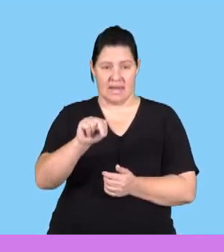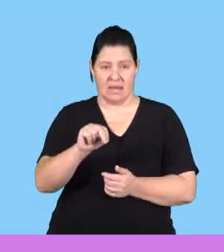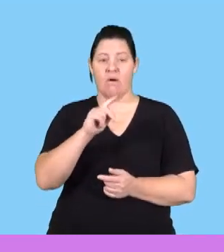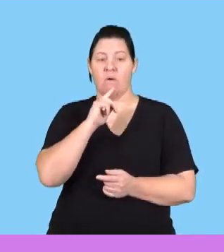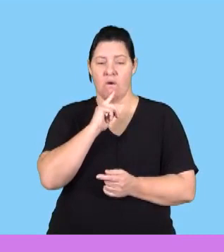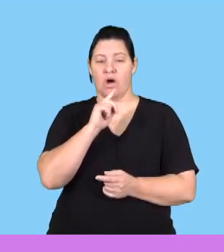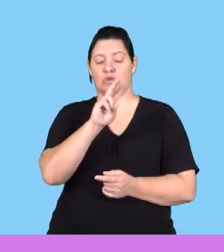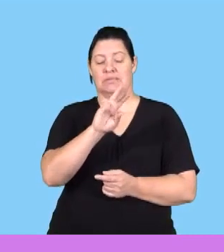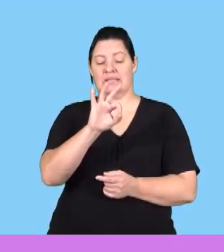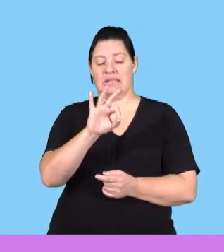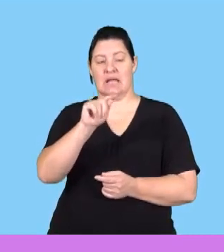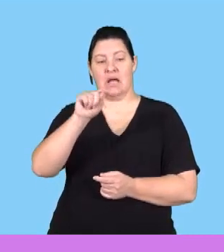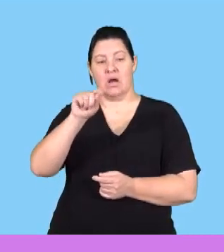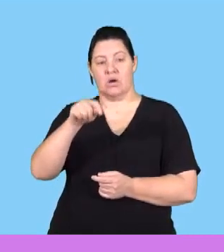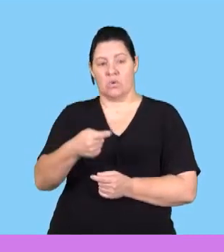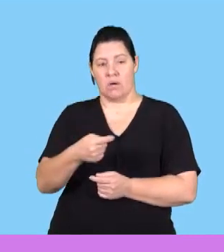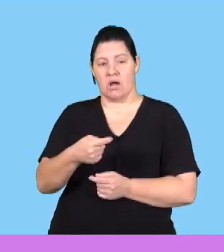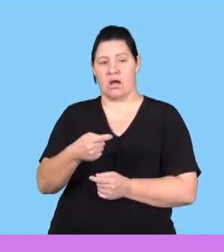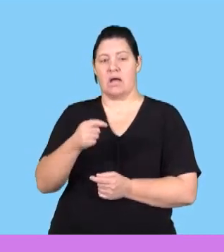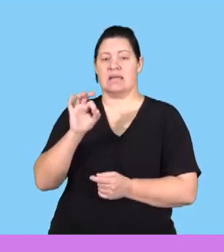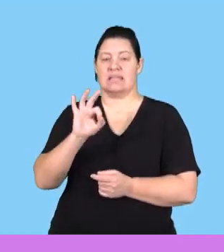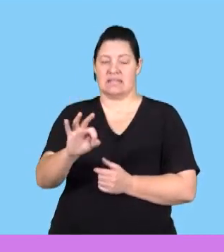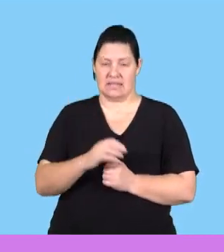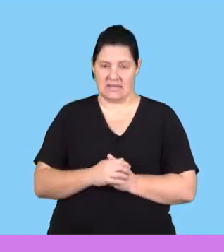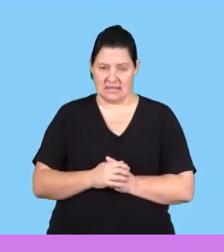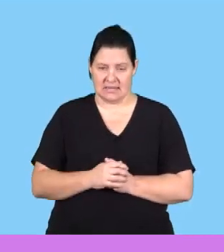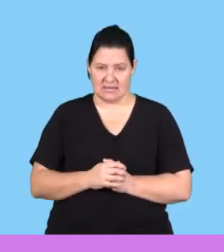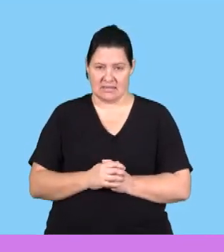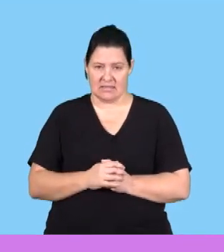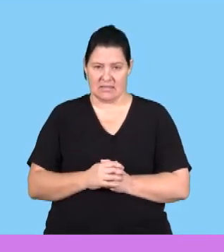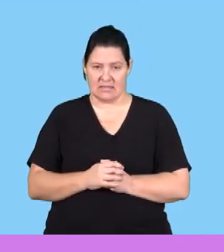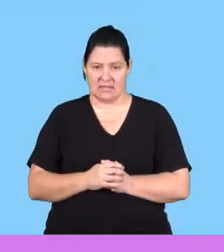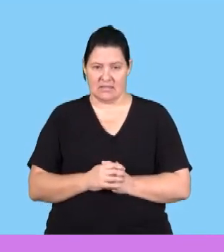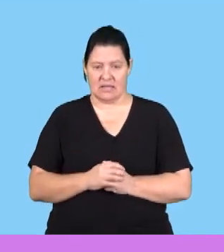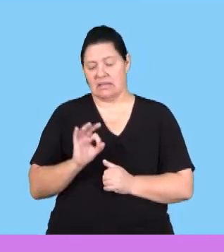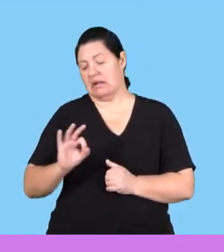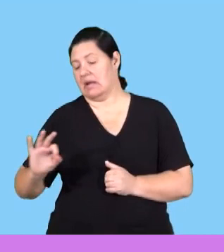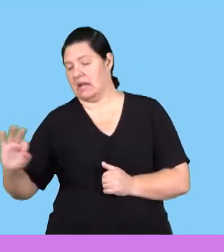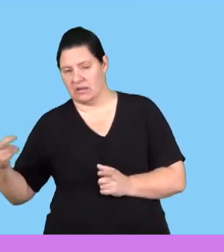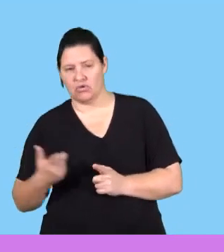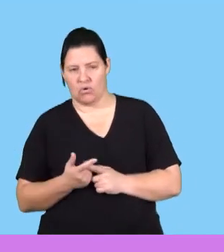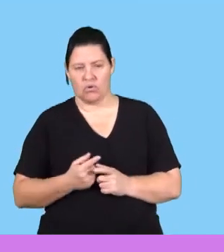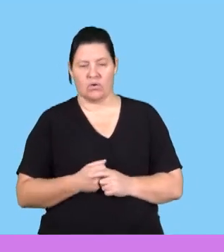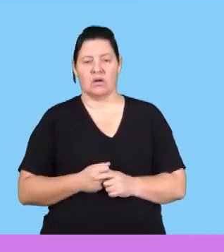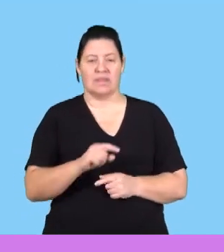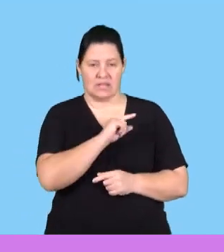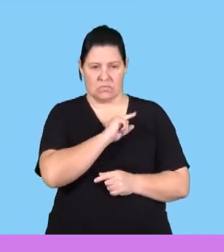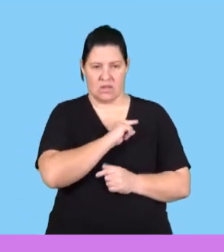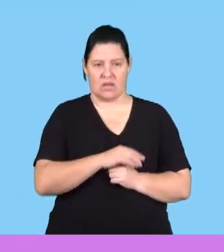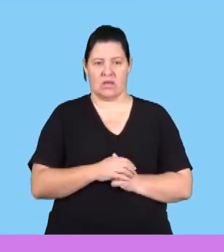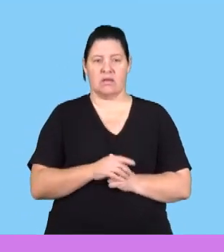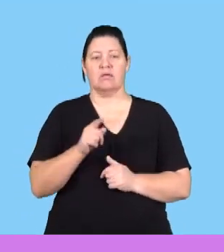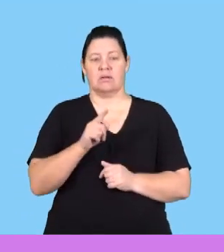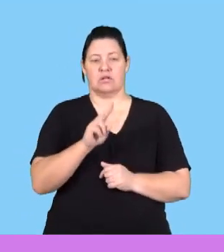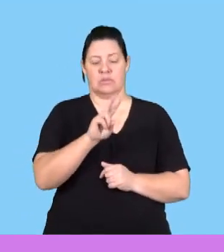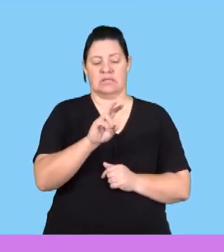mean of 23, and again, I'm going to round this time to one decimal place because it gives you 23,333, right,